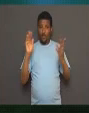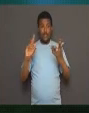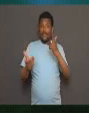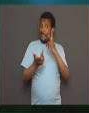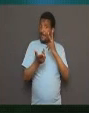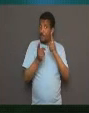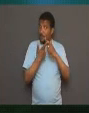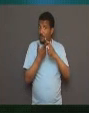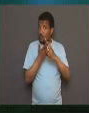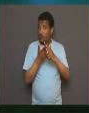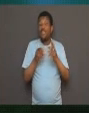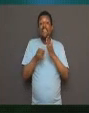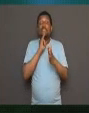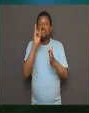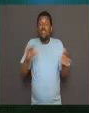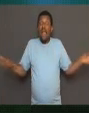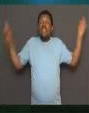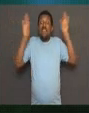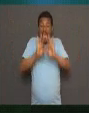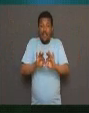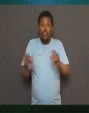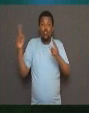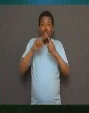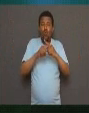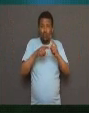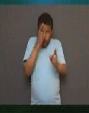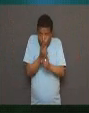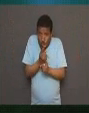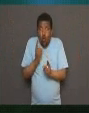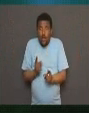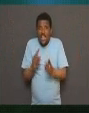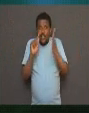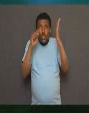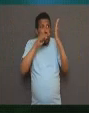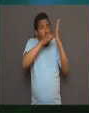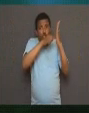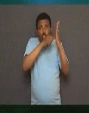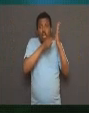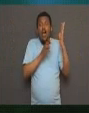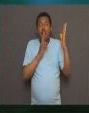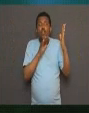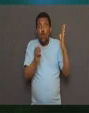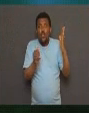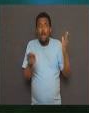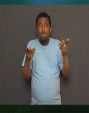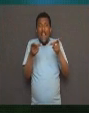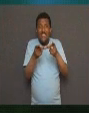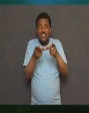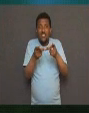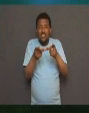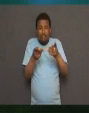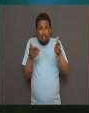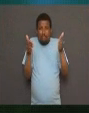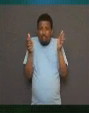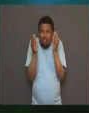Second, it is necessary to ensure that the dots are not placed too